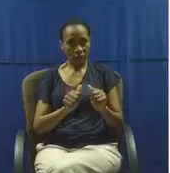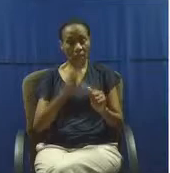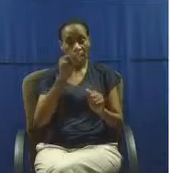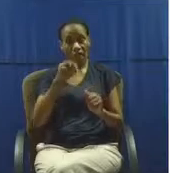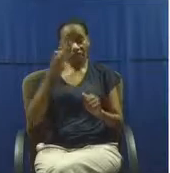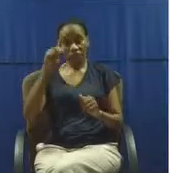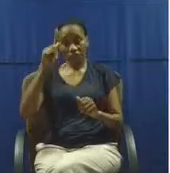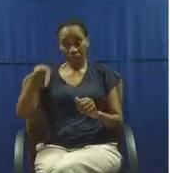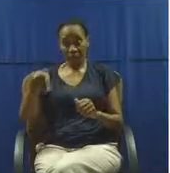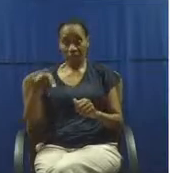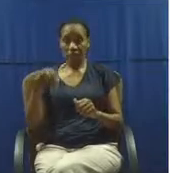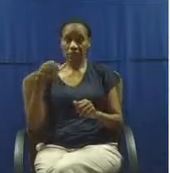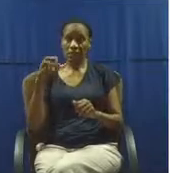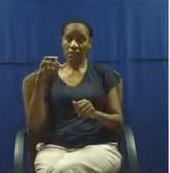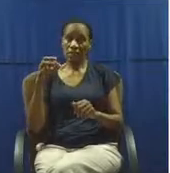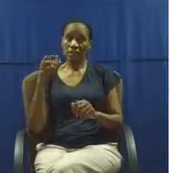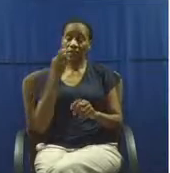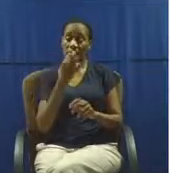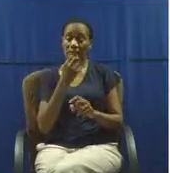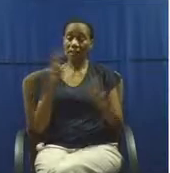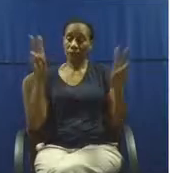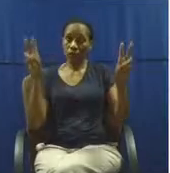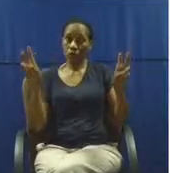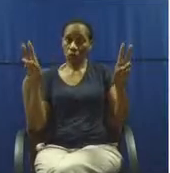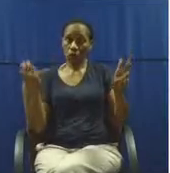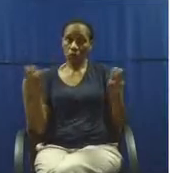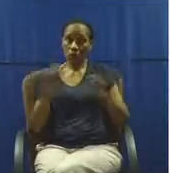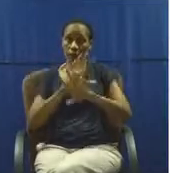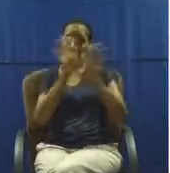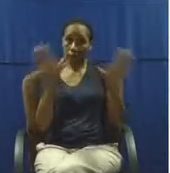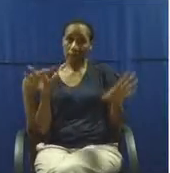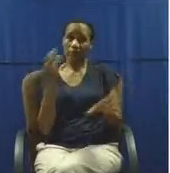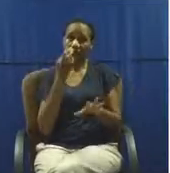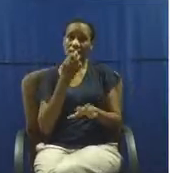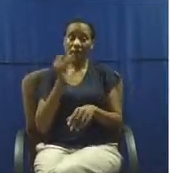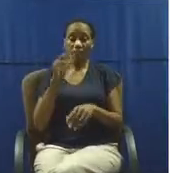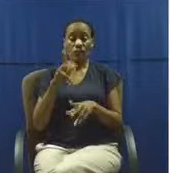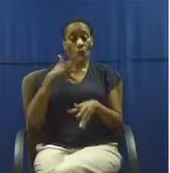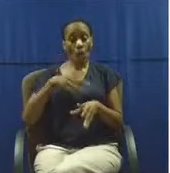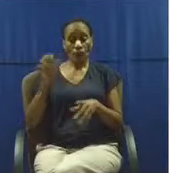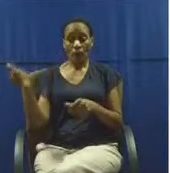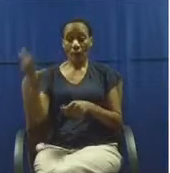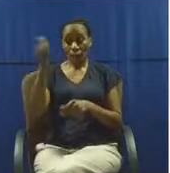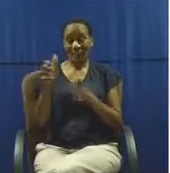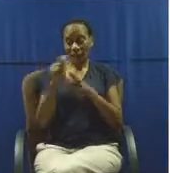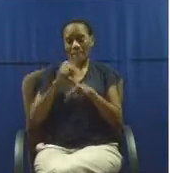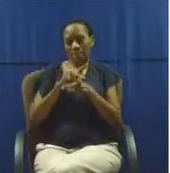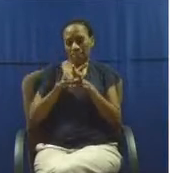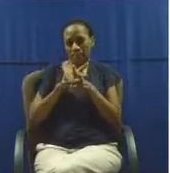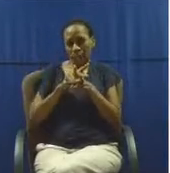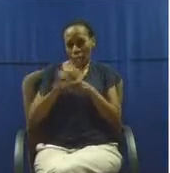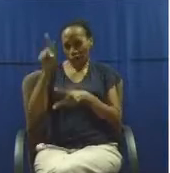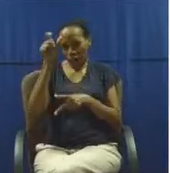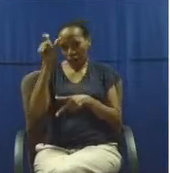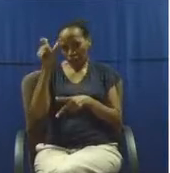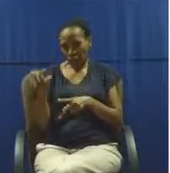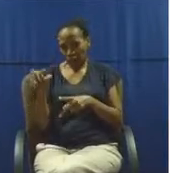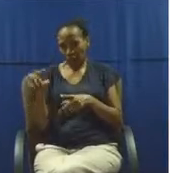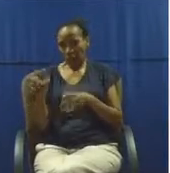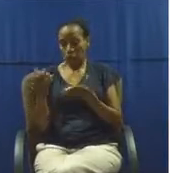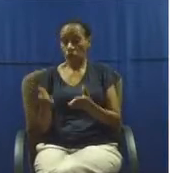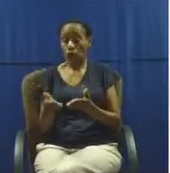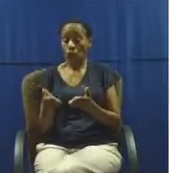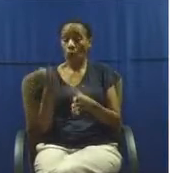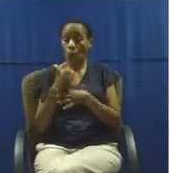NDP, and if I can quote, it says clearly, if you want a professional and an effective police